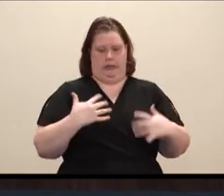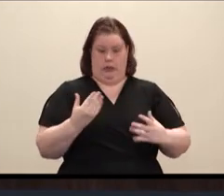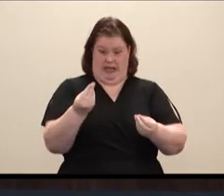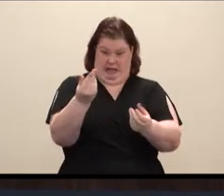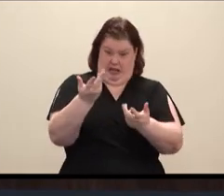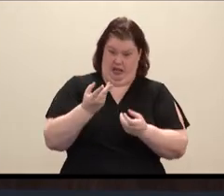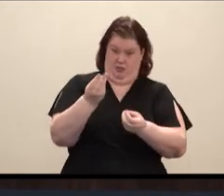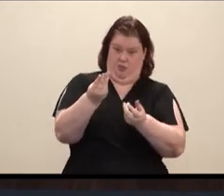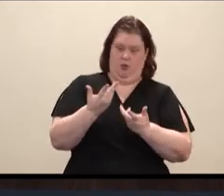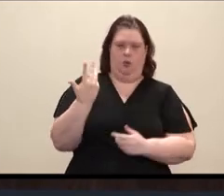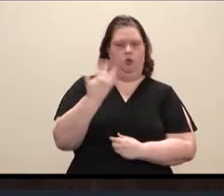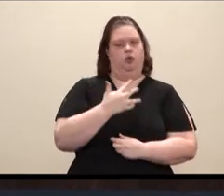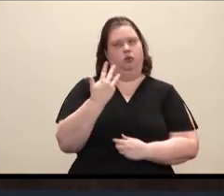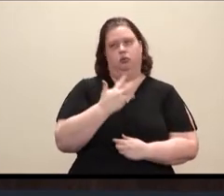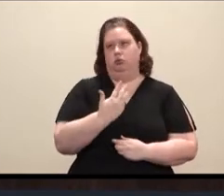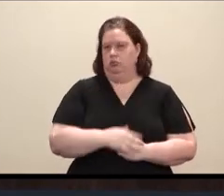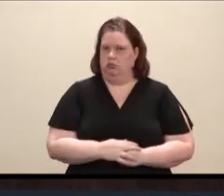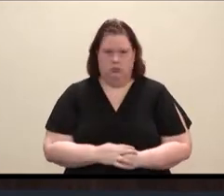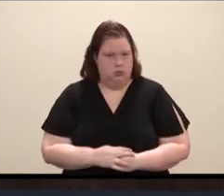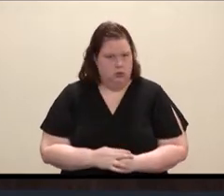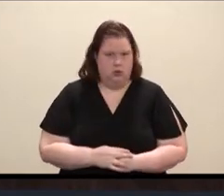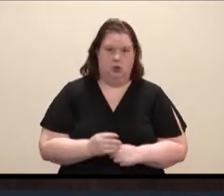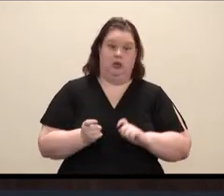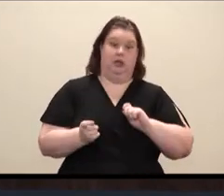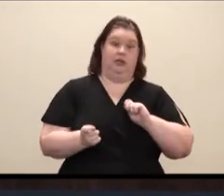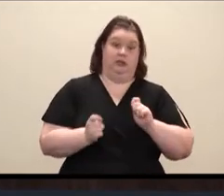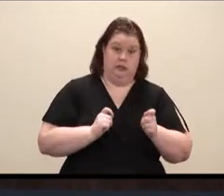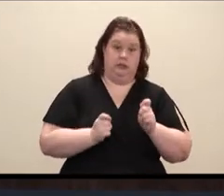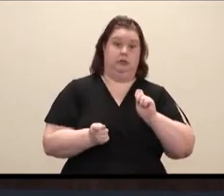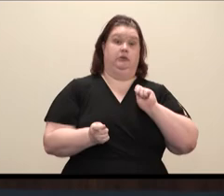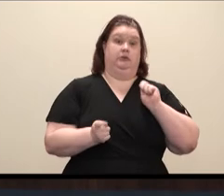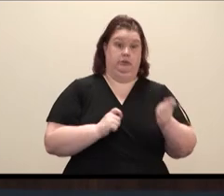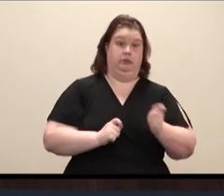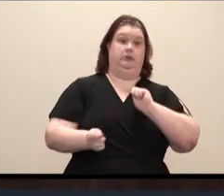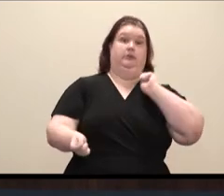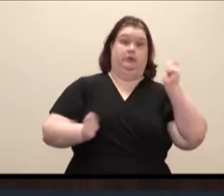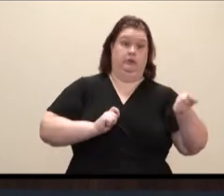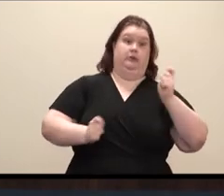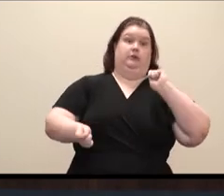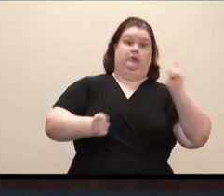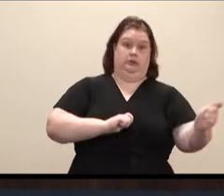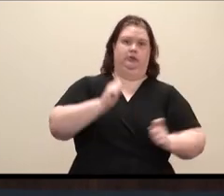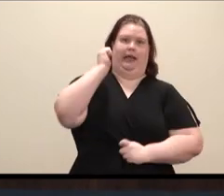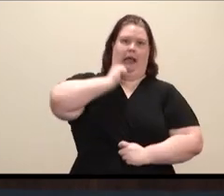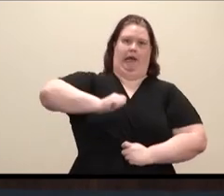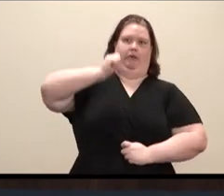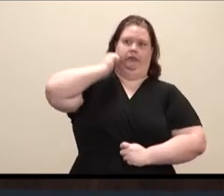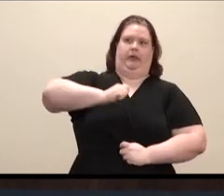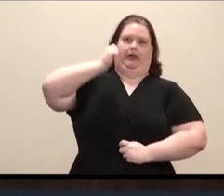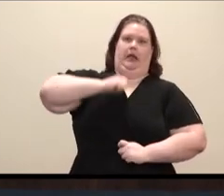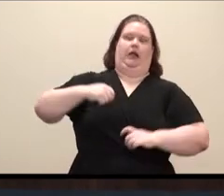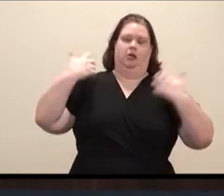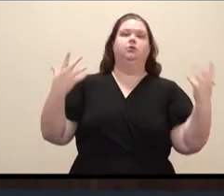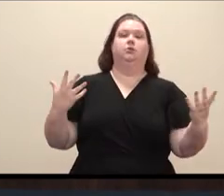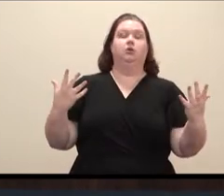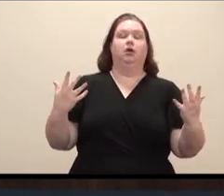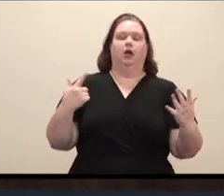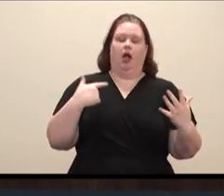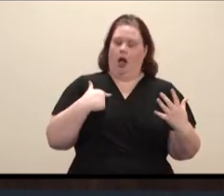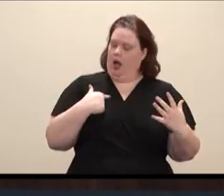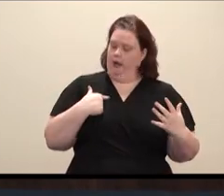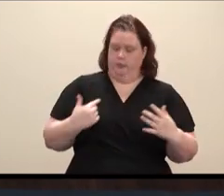this information that you presented. I mean, the landscape's changing. It's changing fast. I have every confidence that as we emerge from